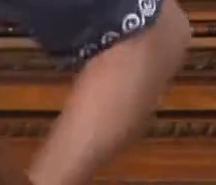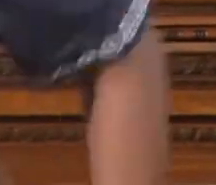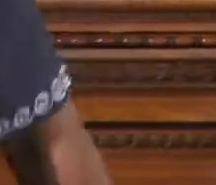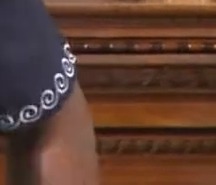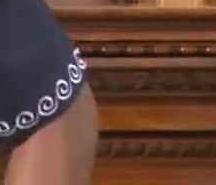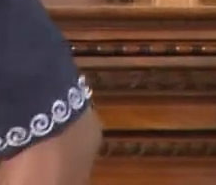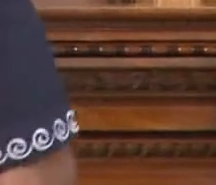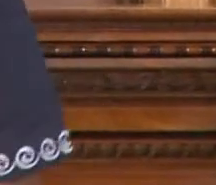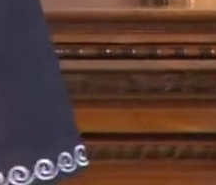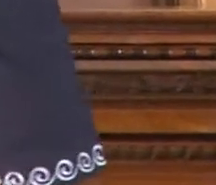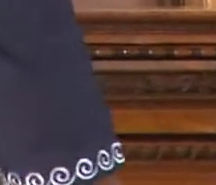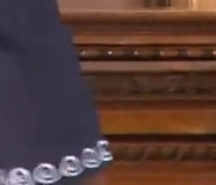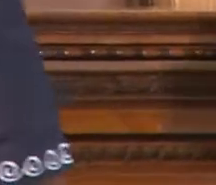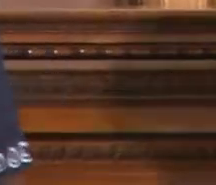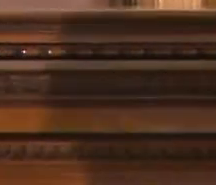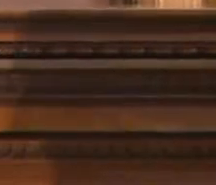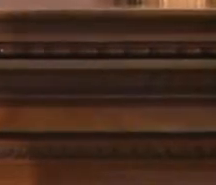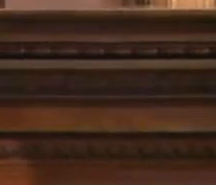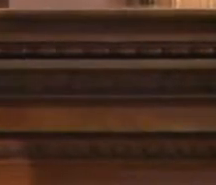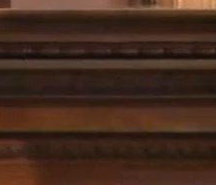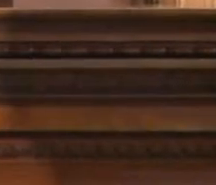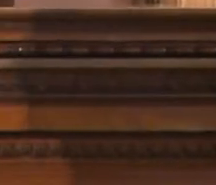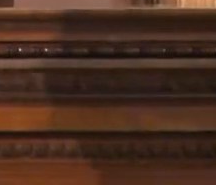and thanks, Speaker.